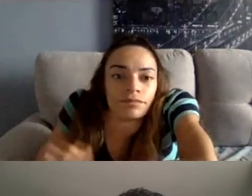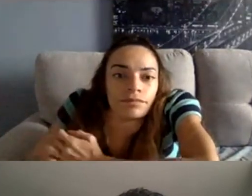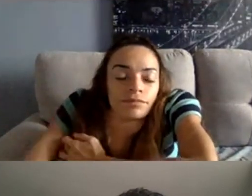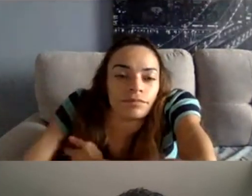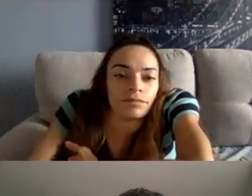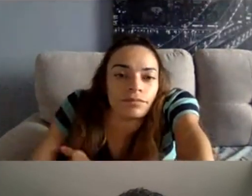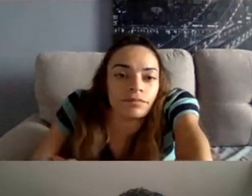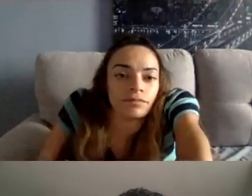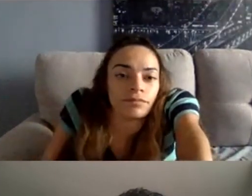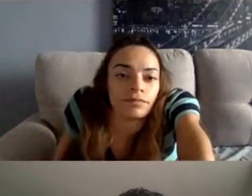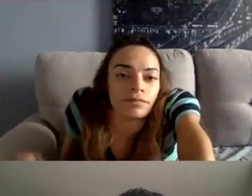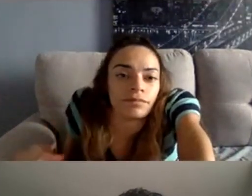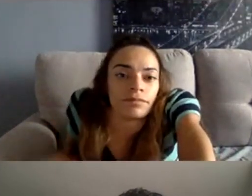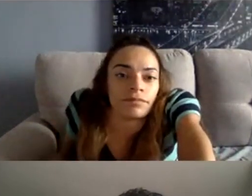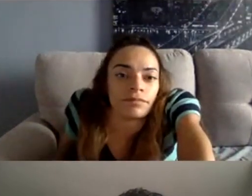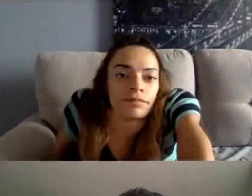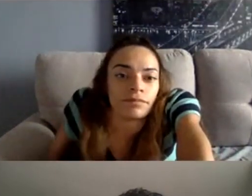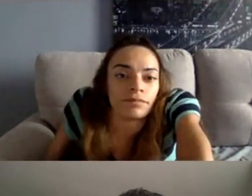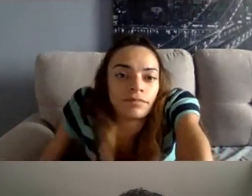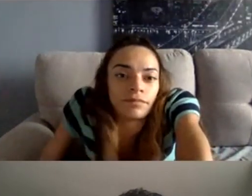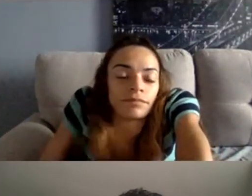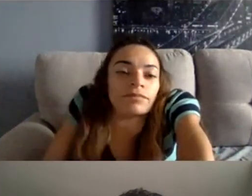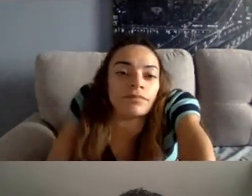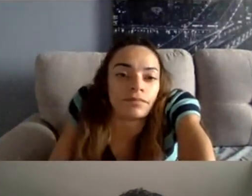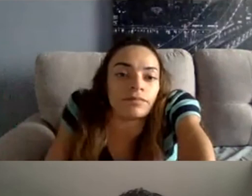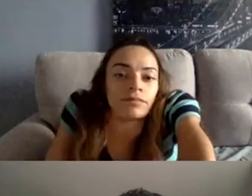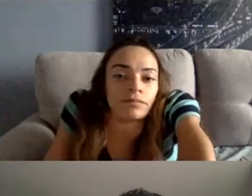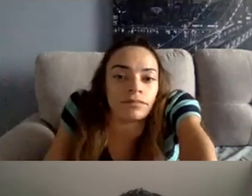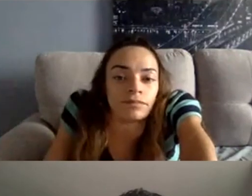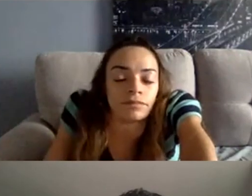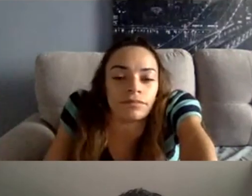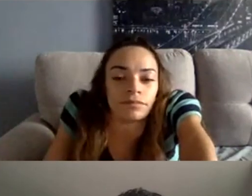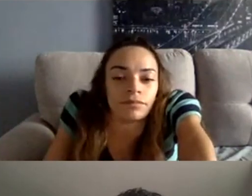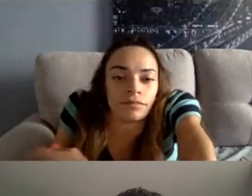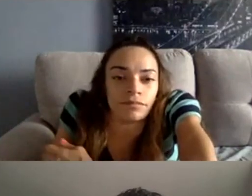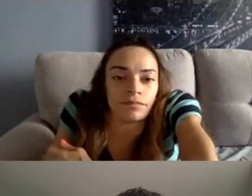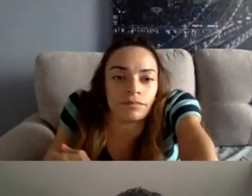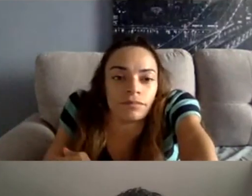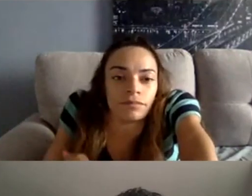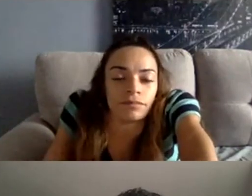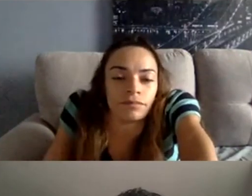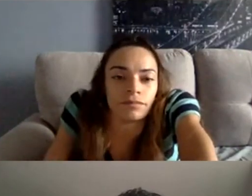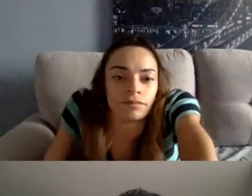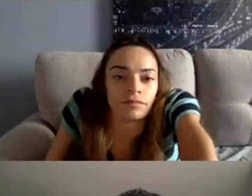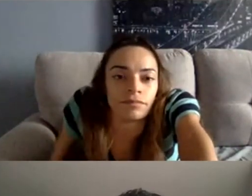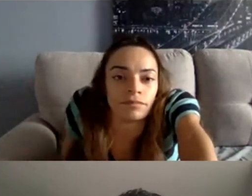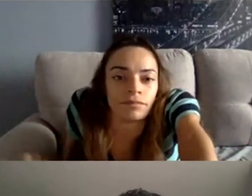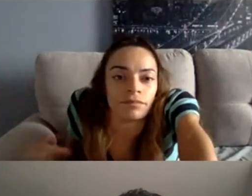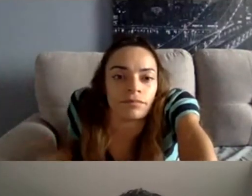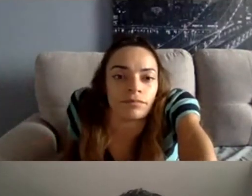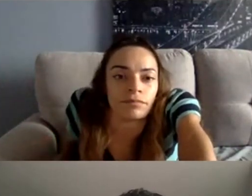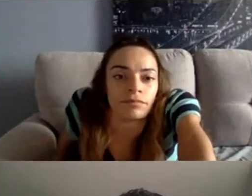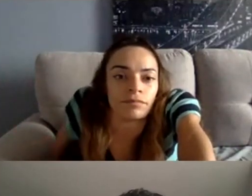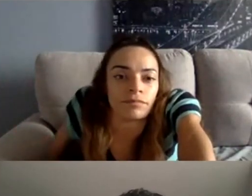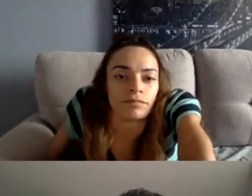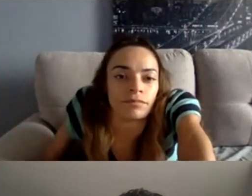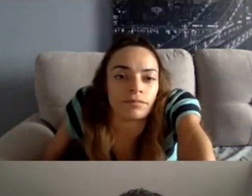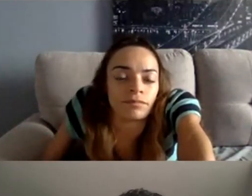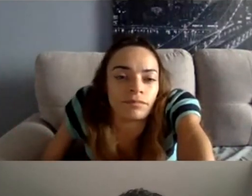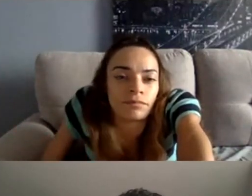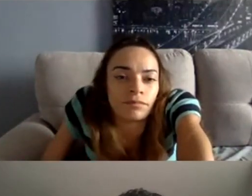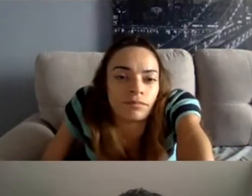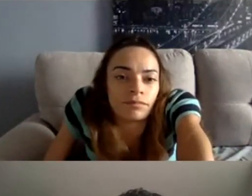supported kind of this kind of work already. And I wanted more